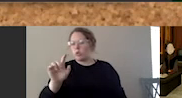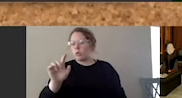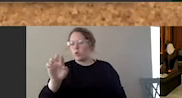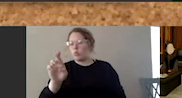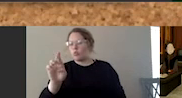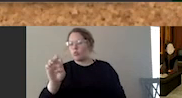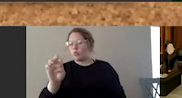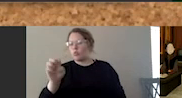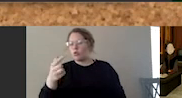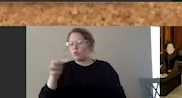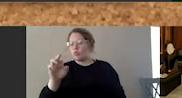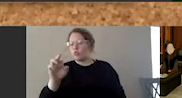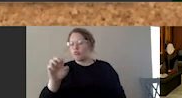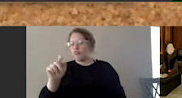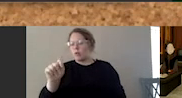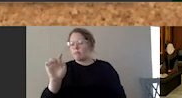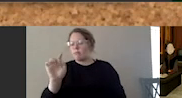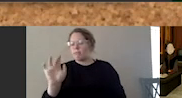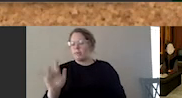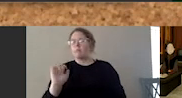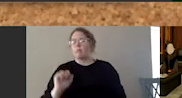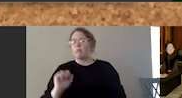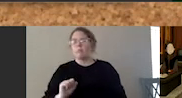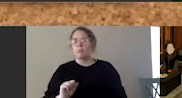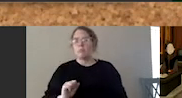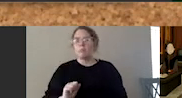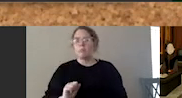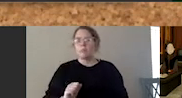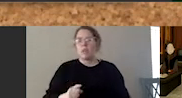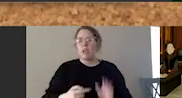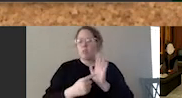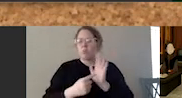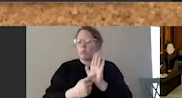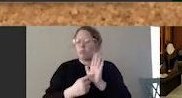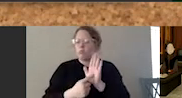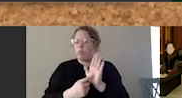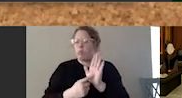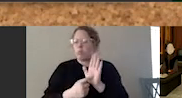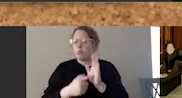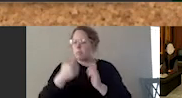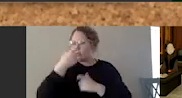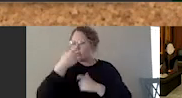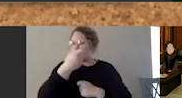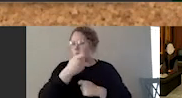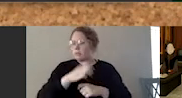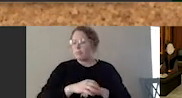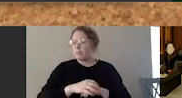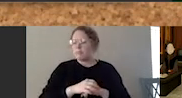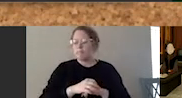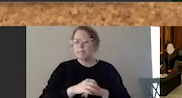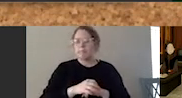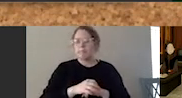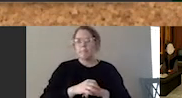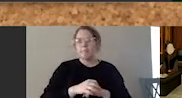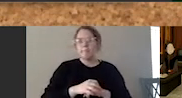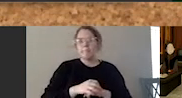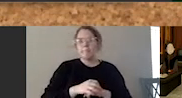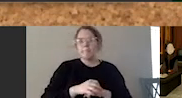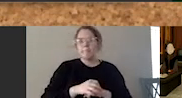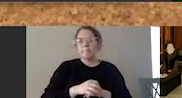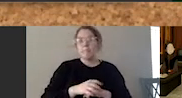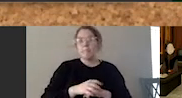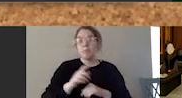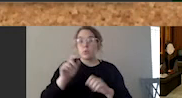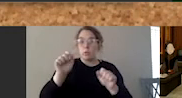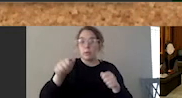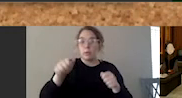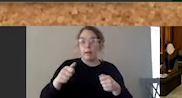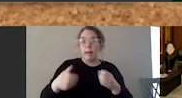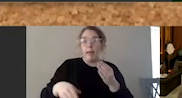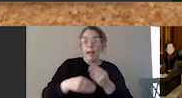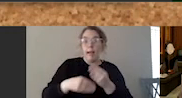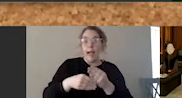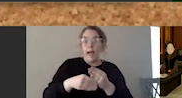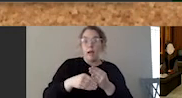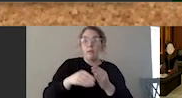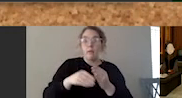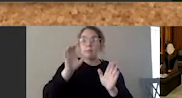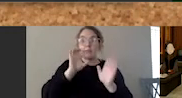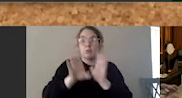second so that I can actually show you something really interesting. You can add